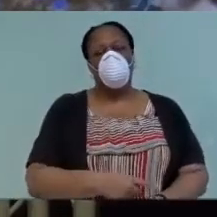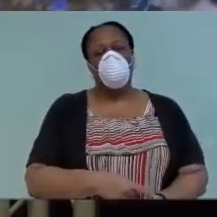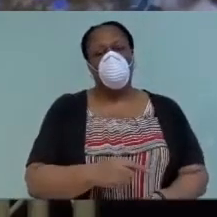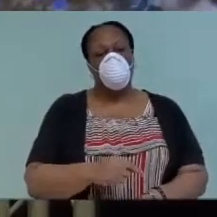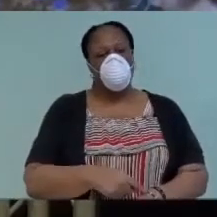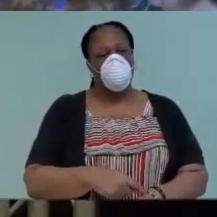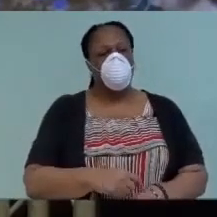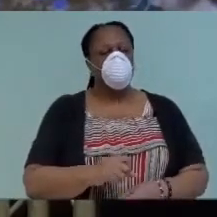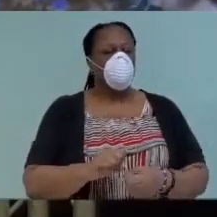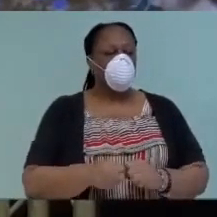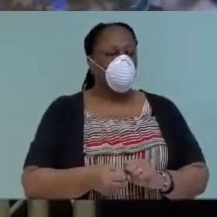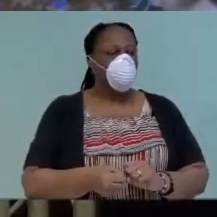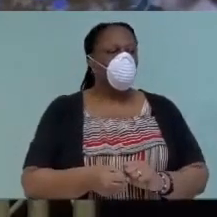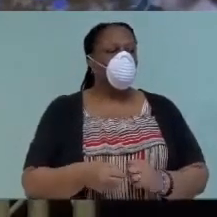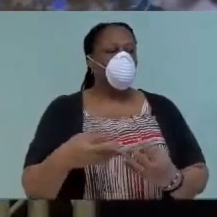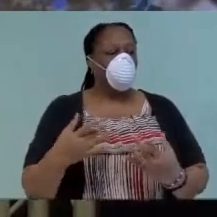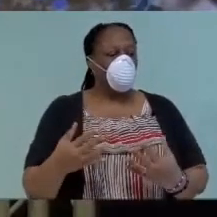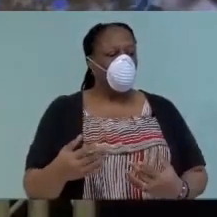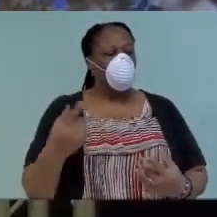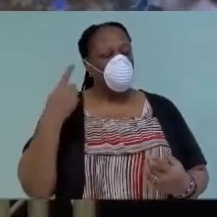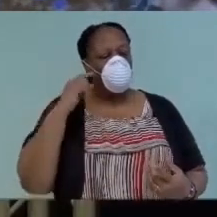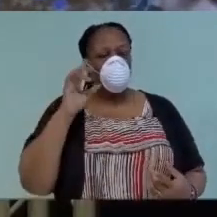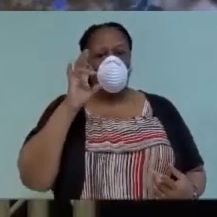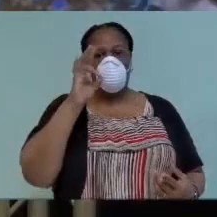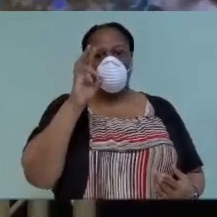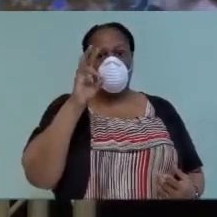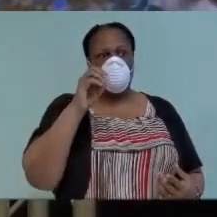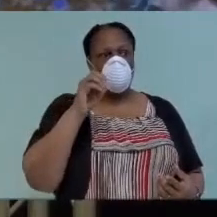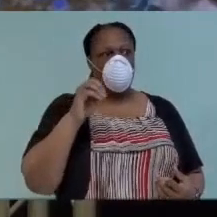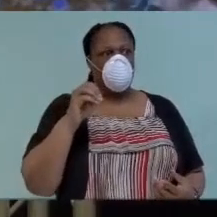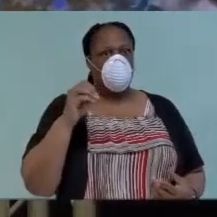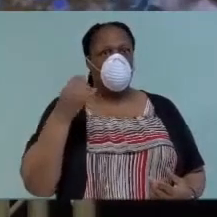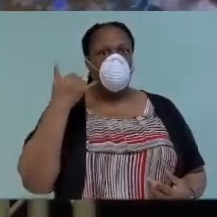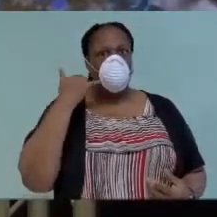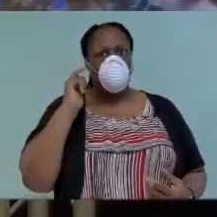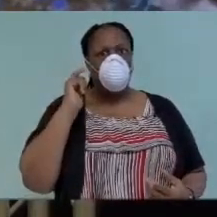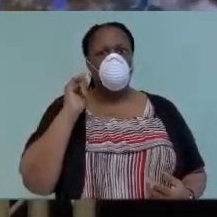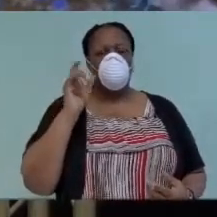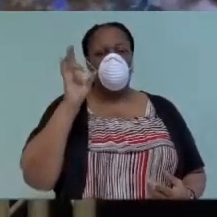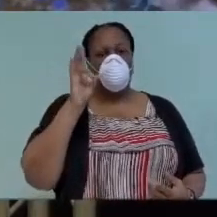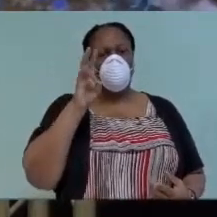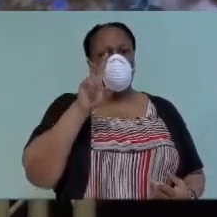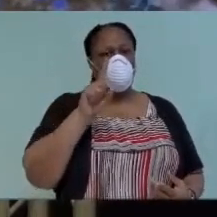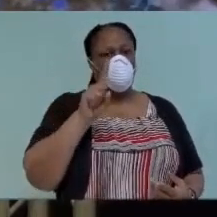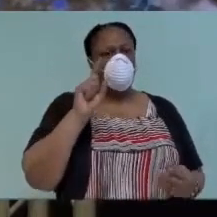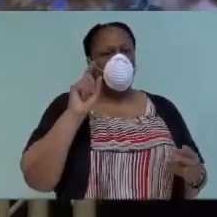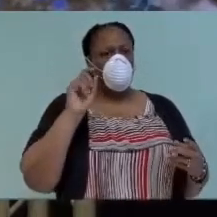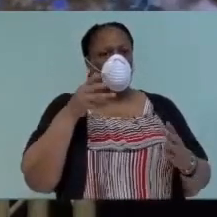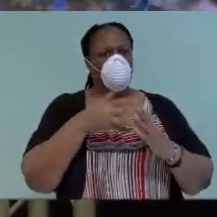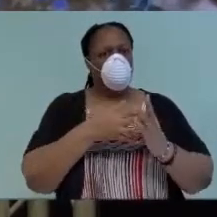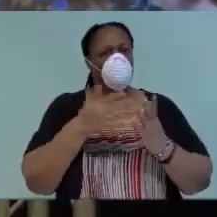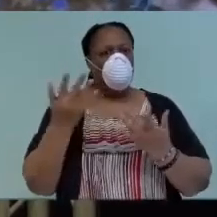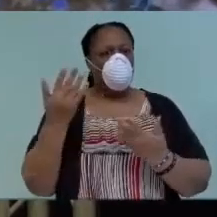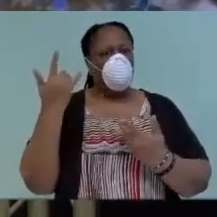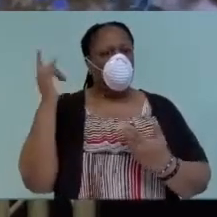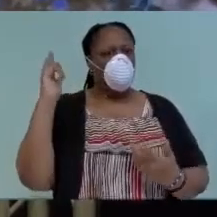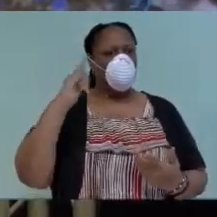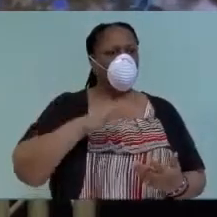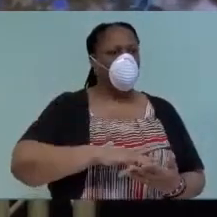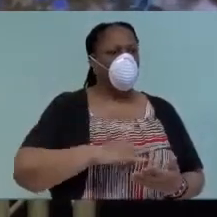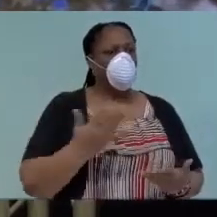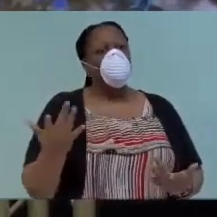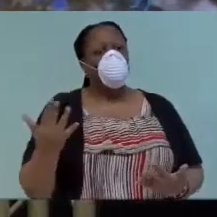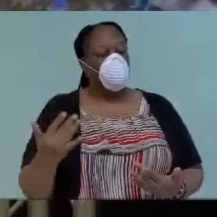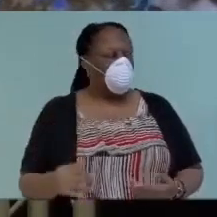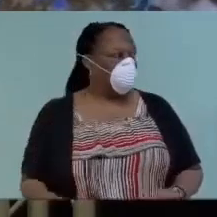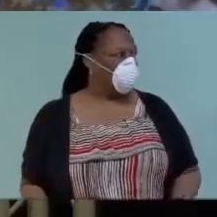supply. 3, laboratory staff are exhausted and working hours need to be reduced.